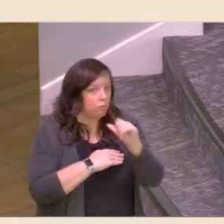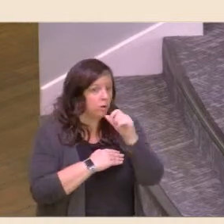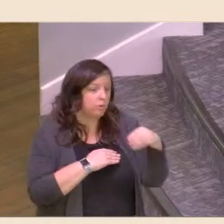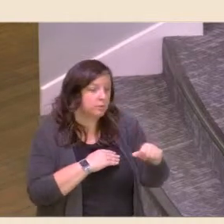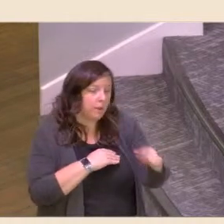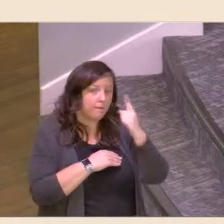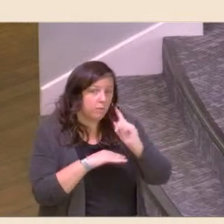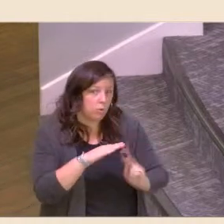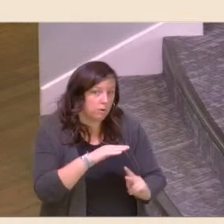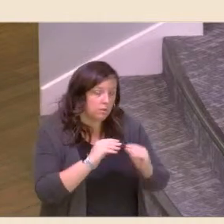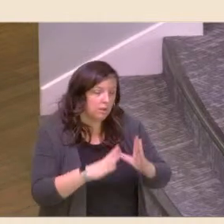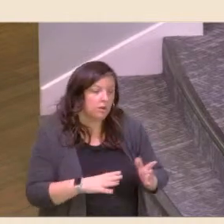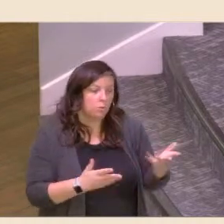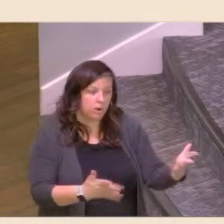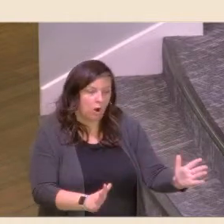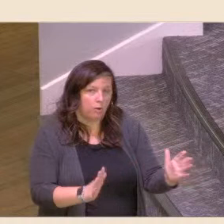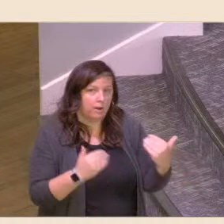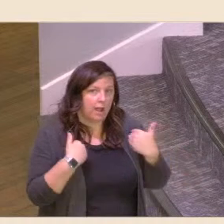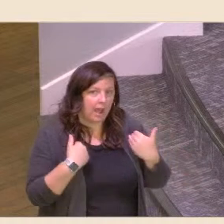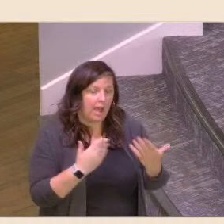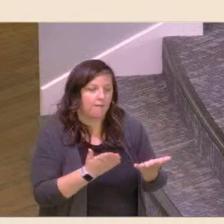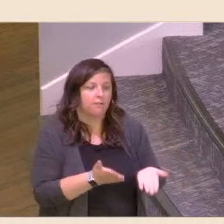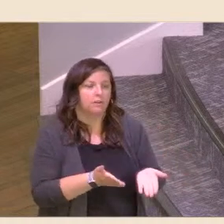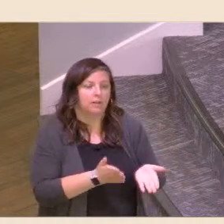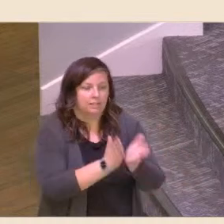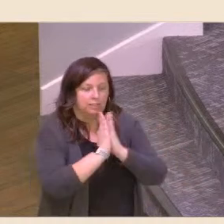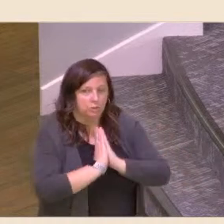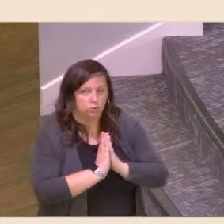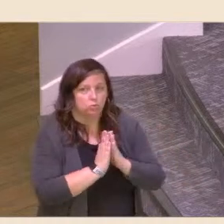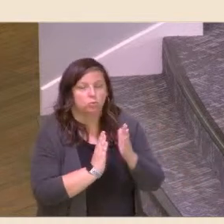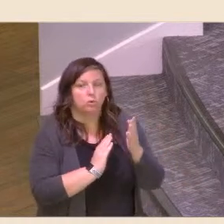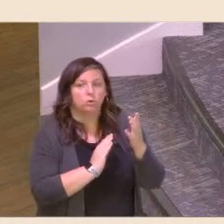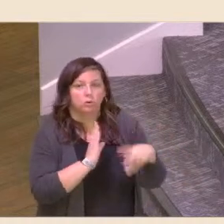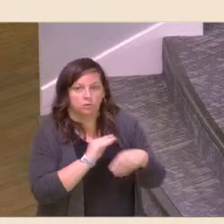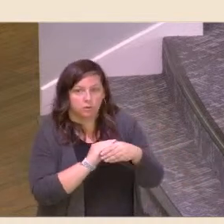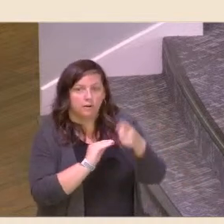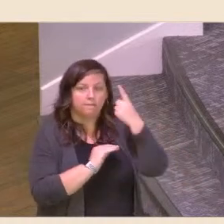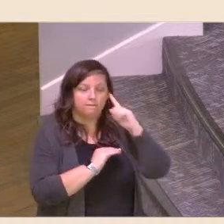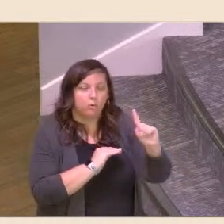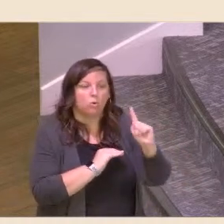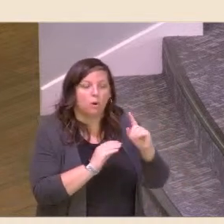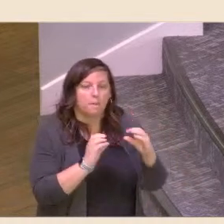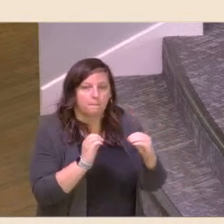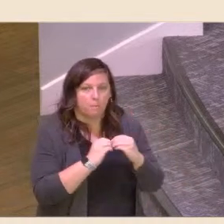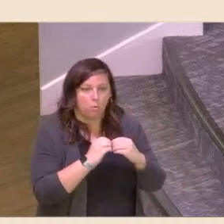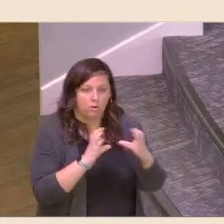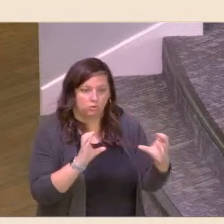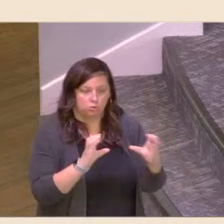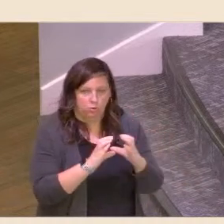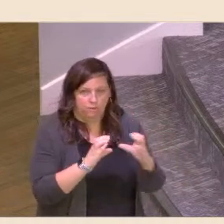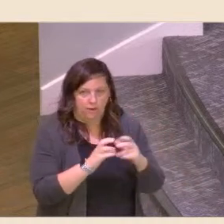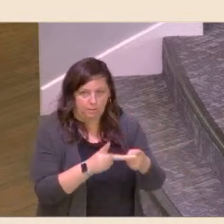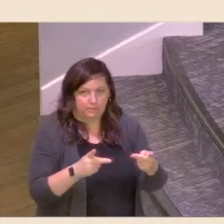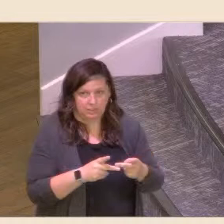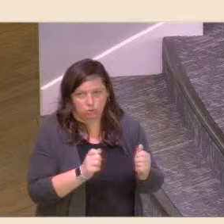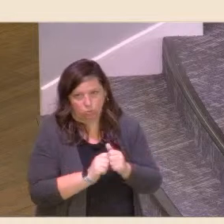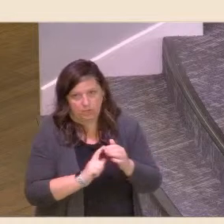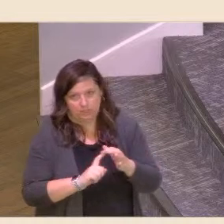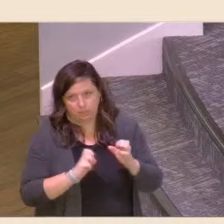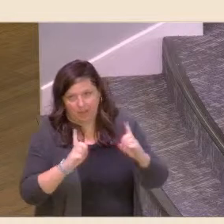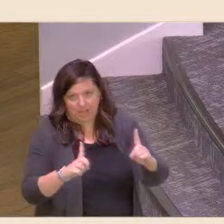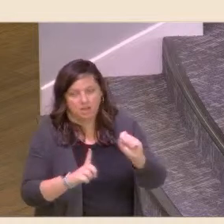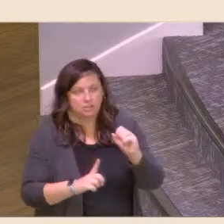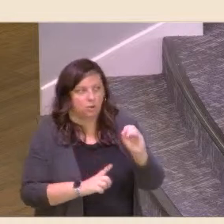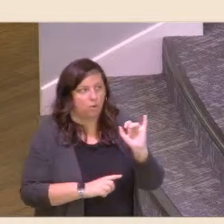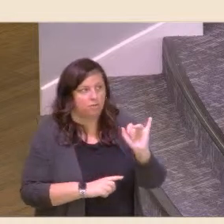additional requests for additional certified positions, and especially in SPED already. So this contingency will be something that